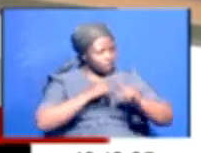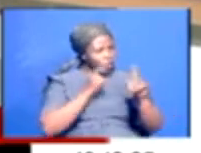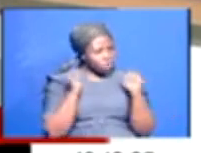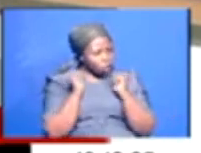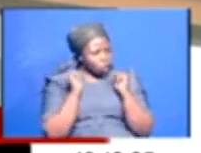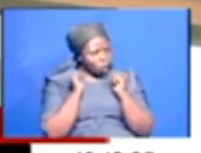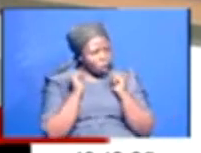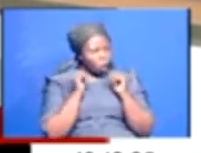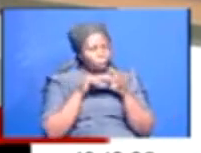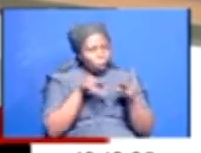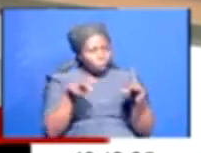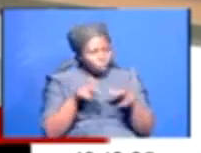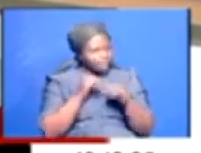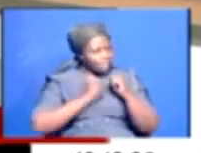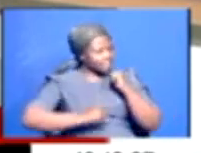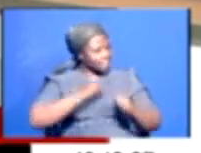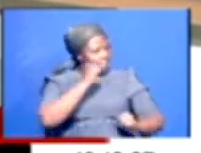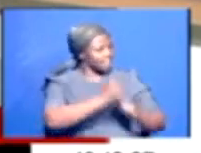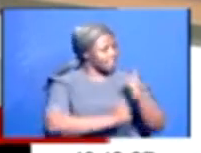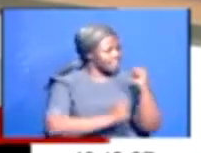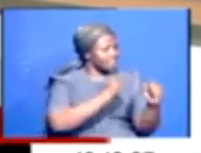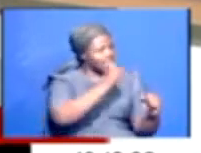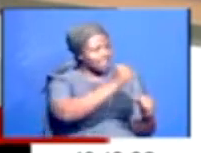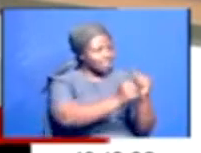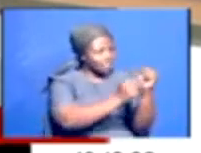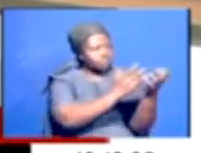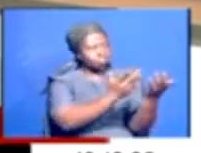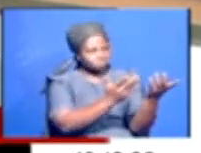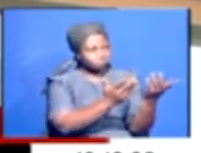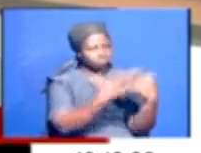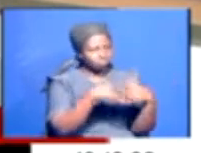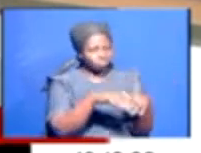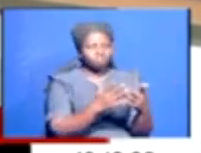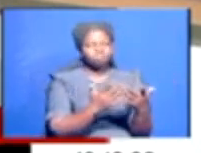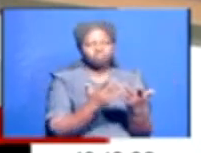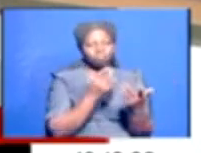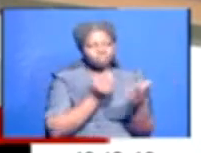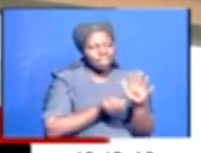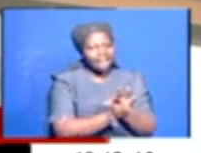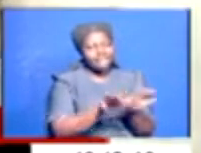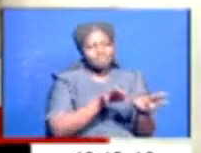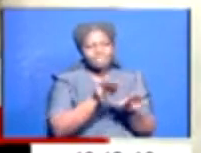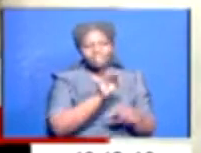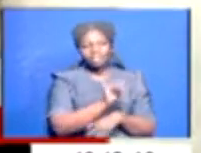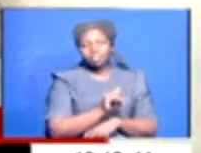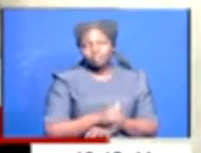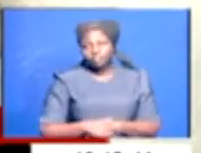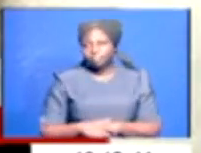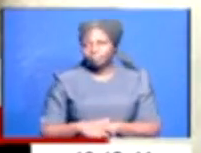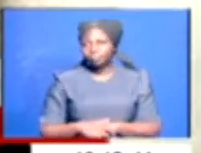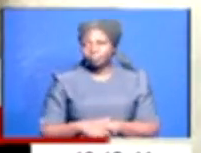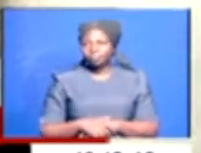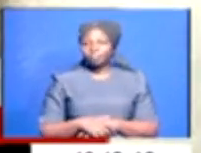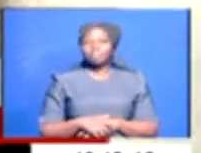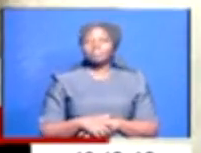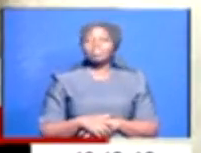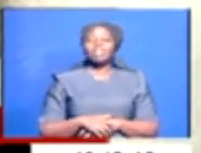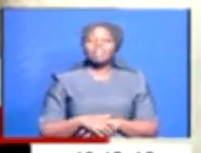blocks, kukimbia, take us through that process. Okay, being a sprinter, you need